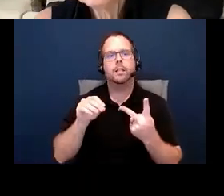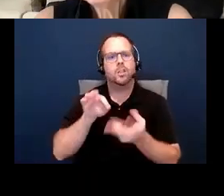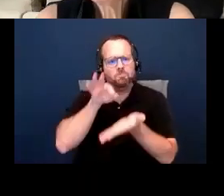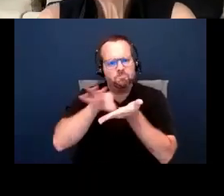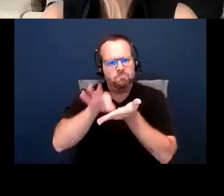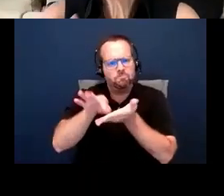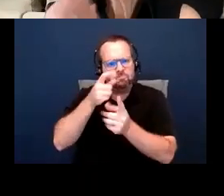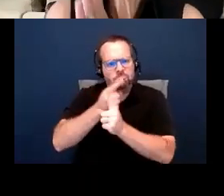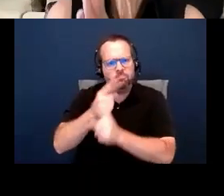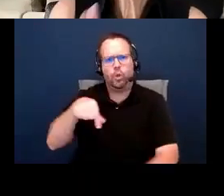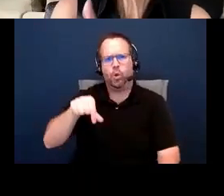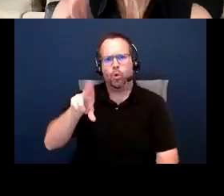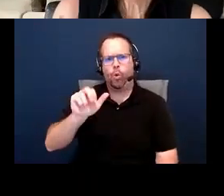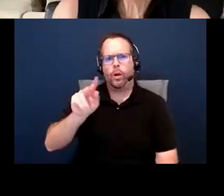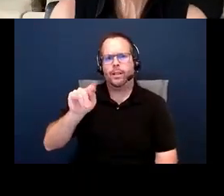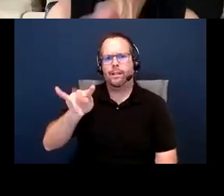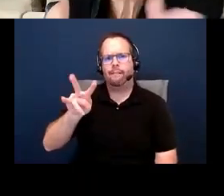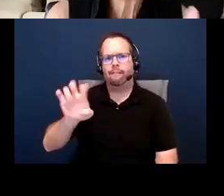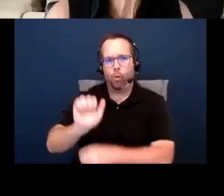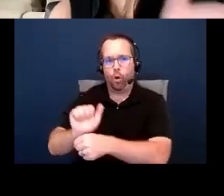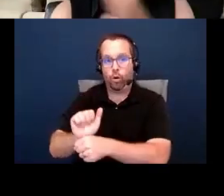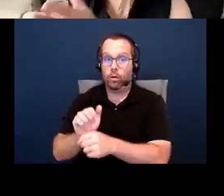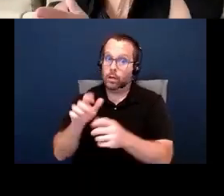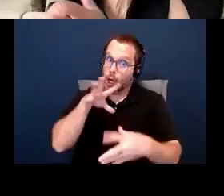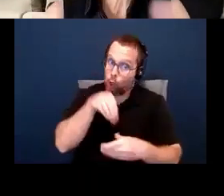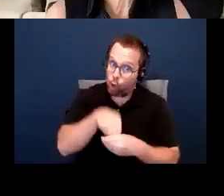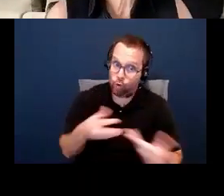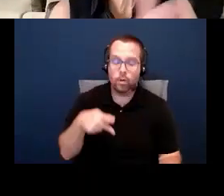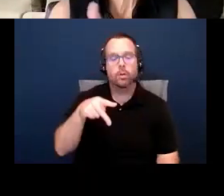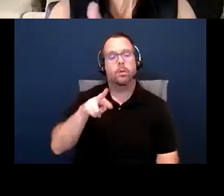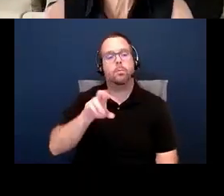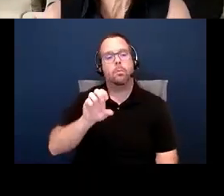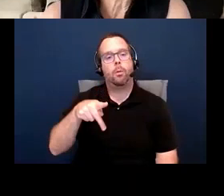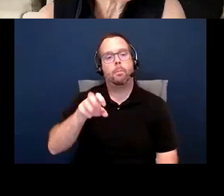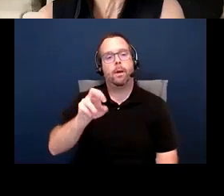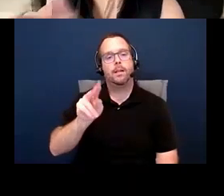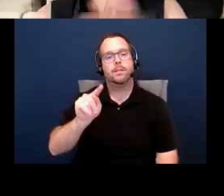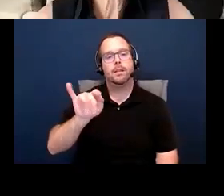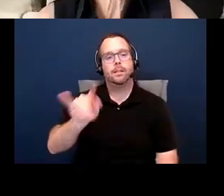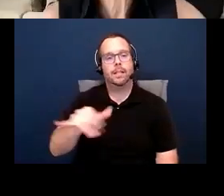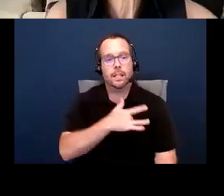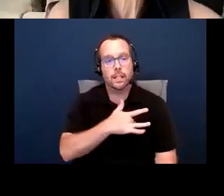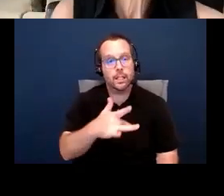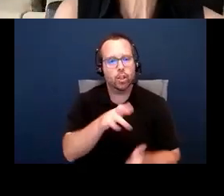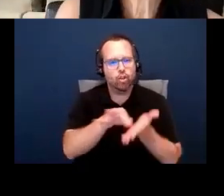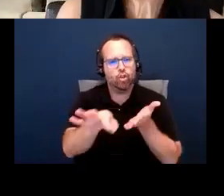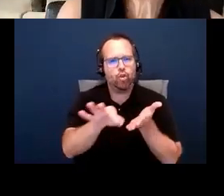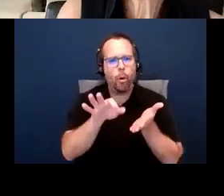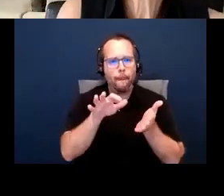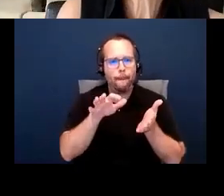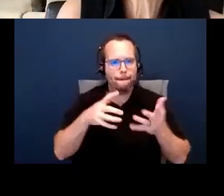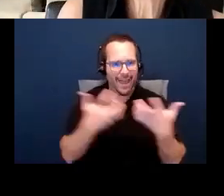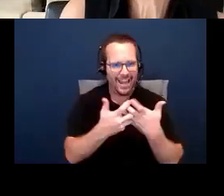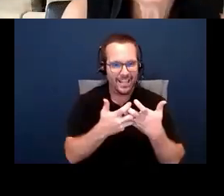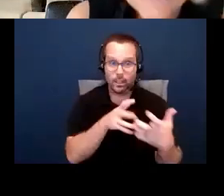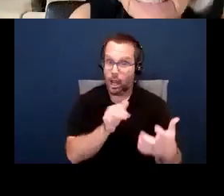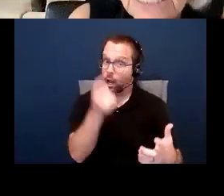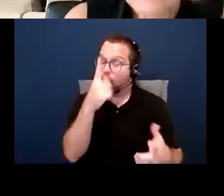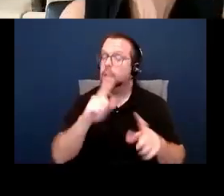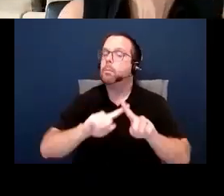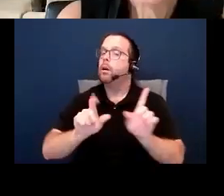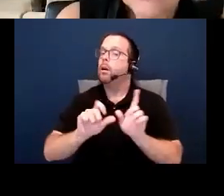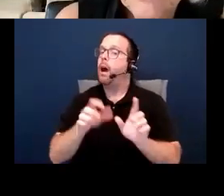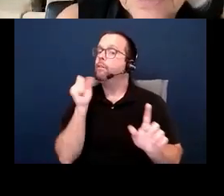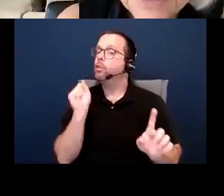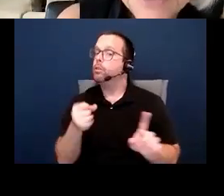include propensity score matching, but I want to say very clearly right now that propensity score matching is not an end